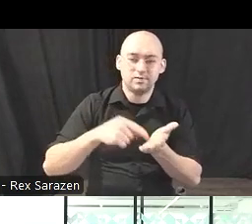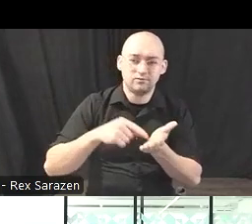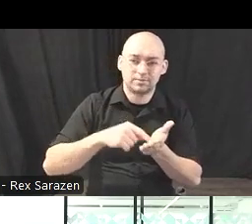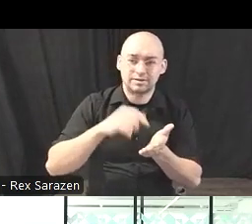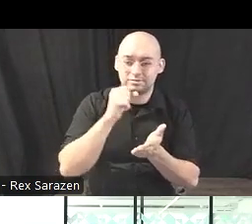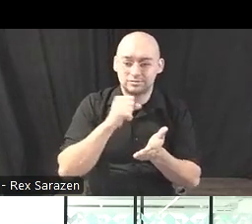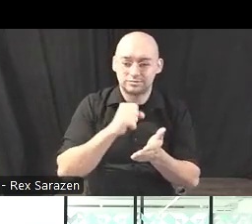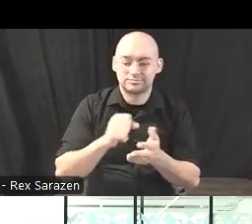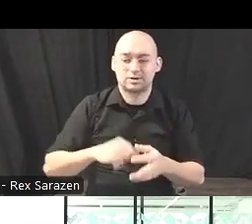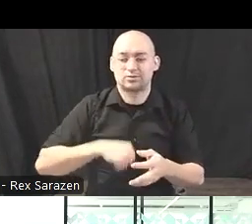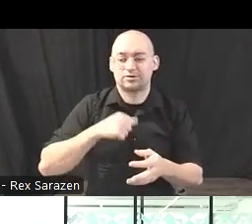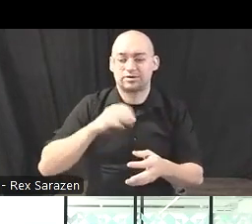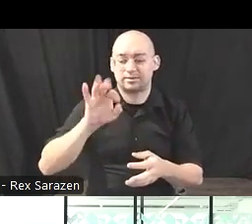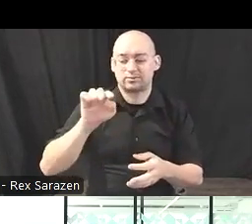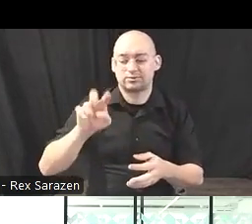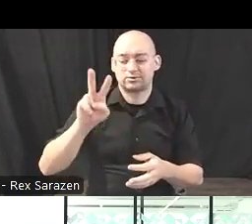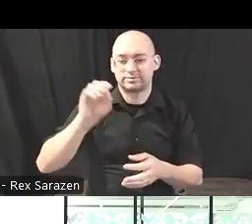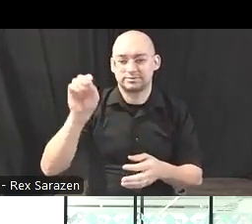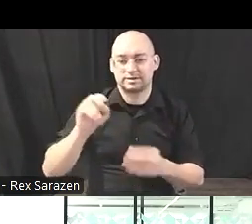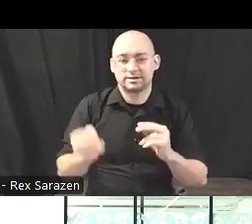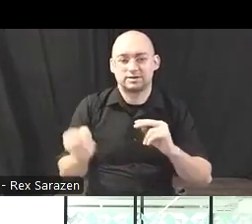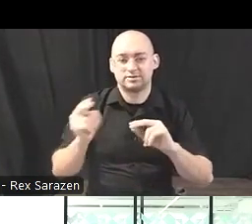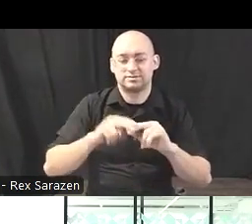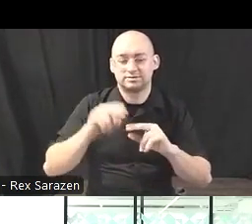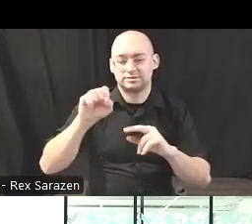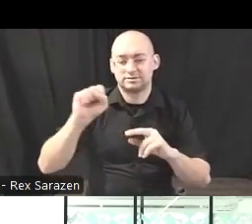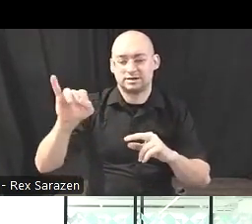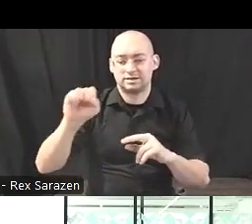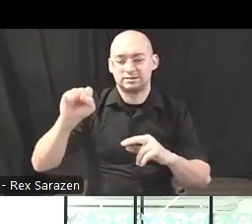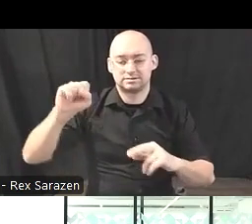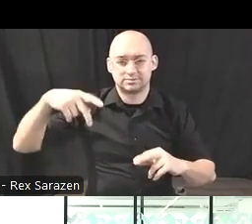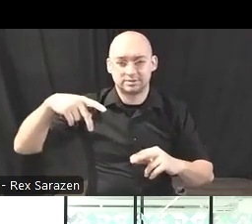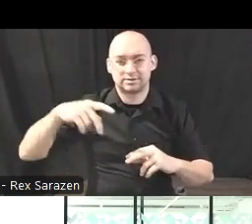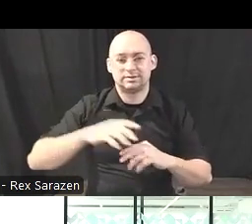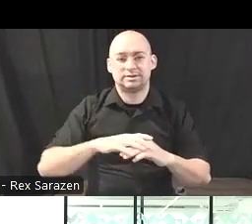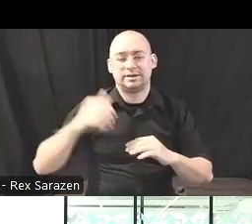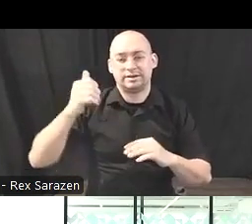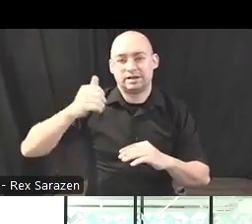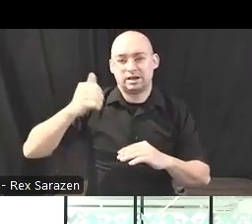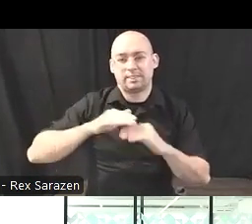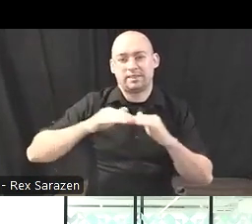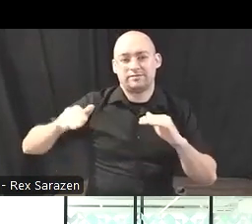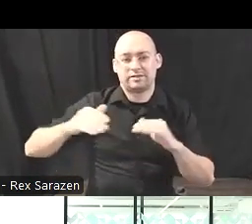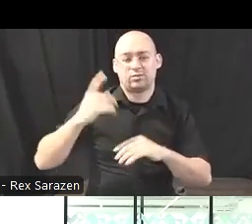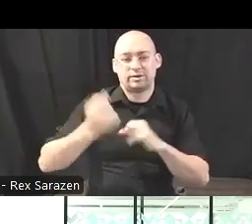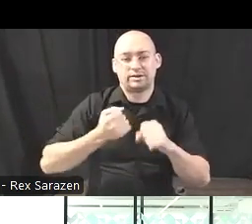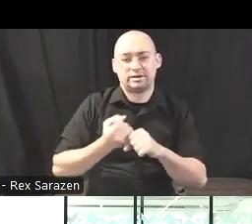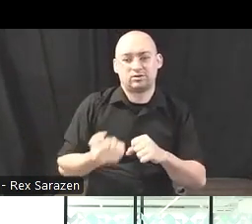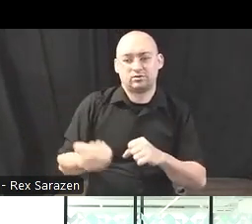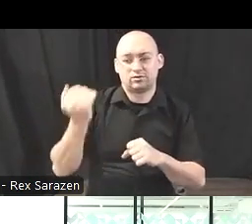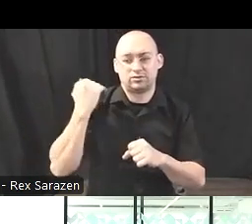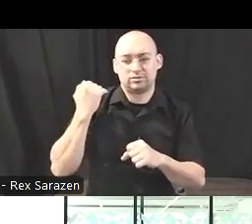9.2% increase in the SSI-SSP income level last year, as well